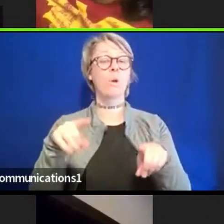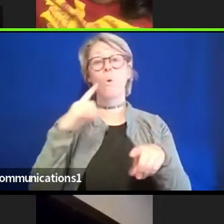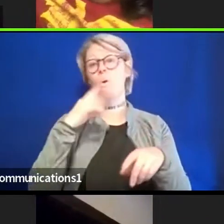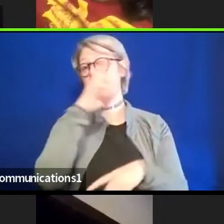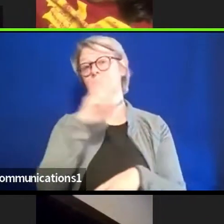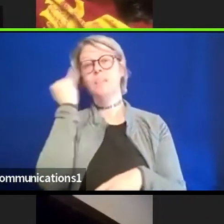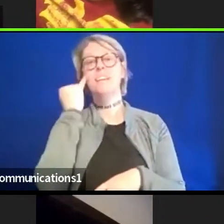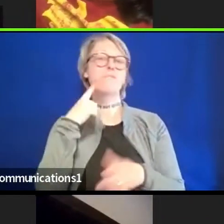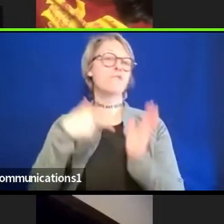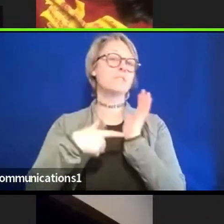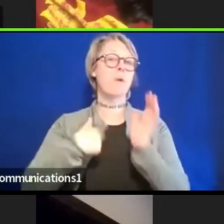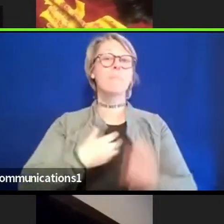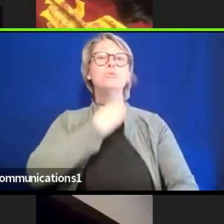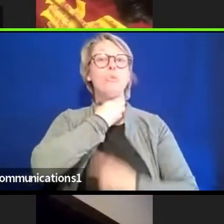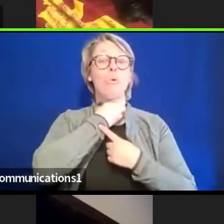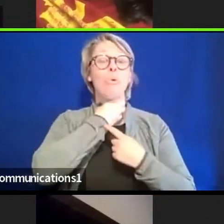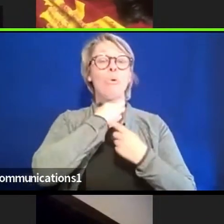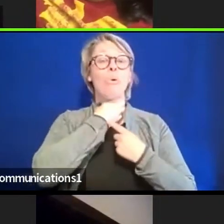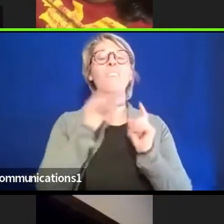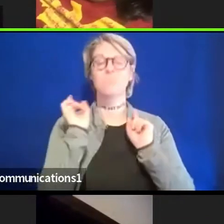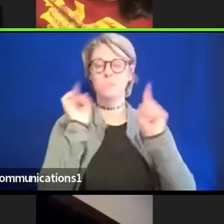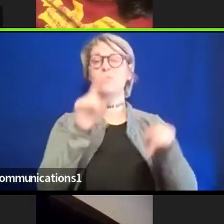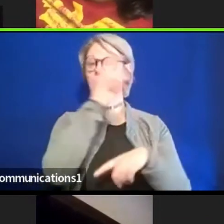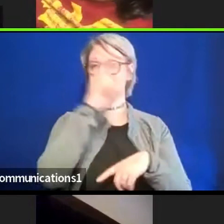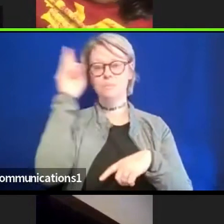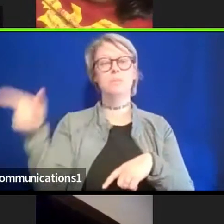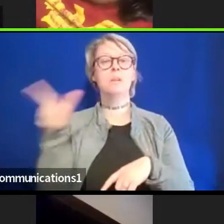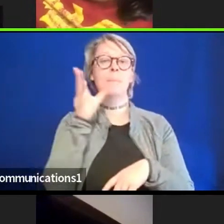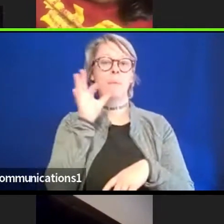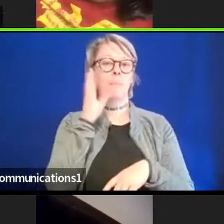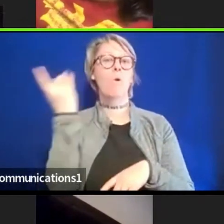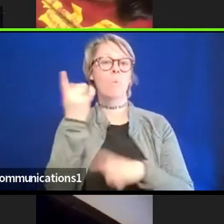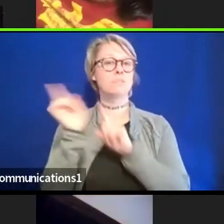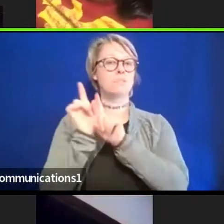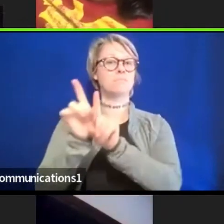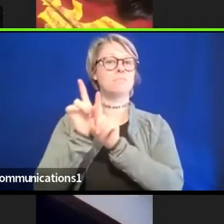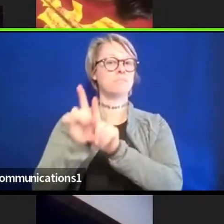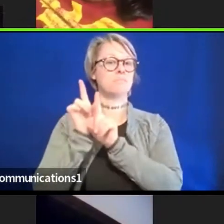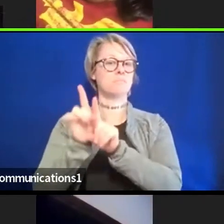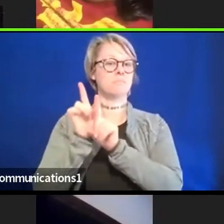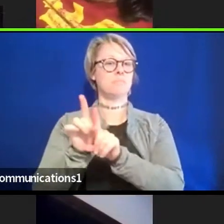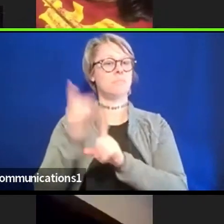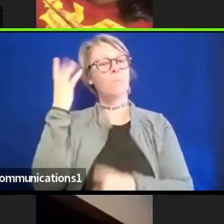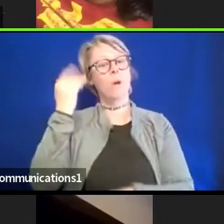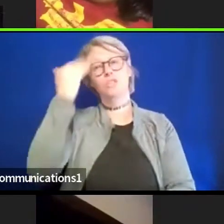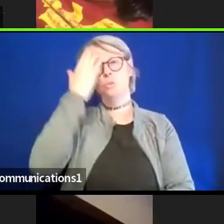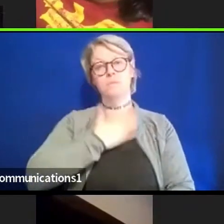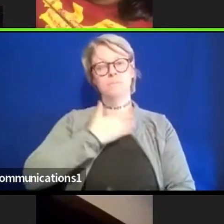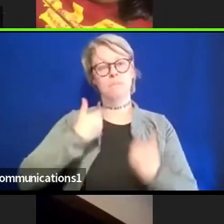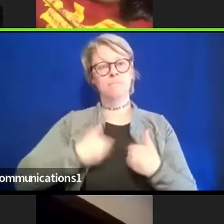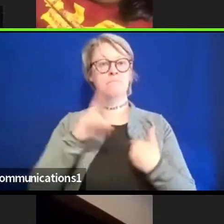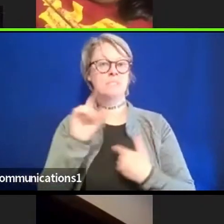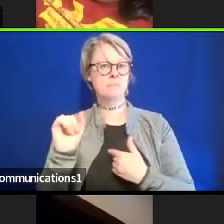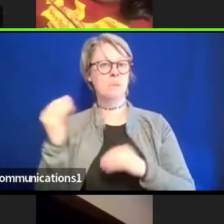something and I'm in the hospital, my mom would always have to be there with me, because she knows about my disability more